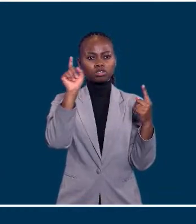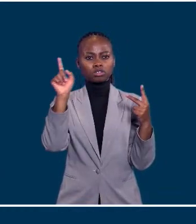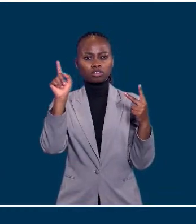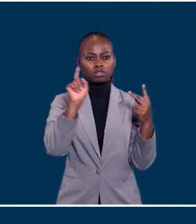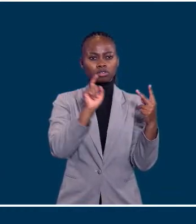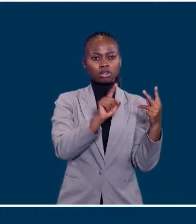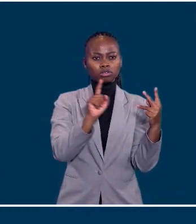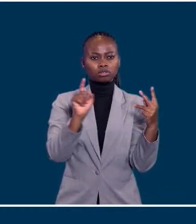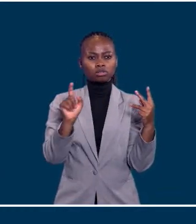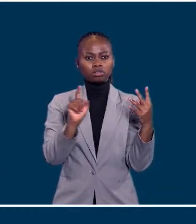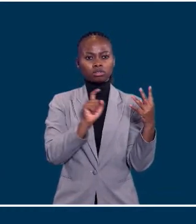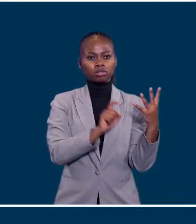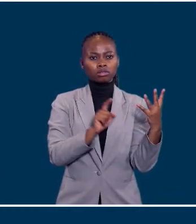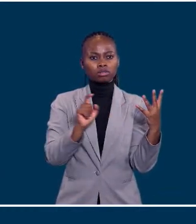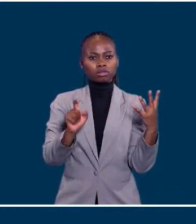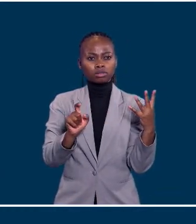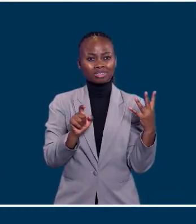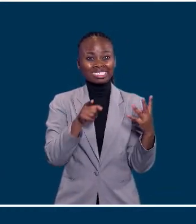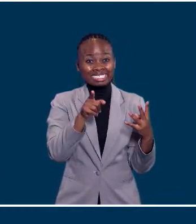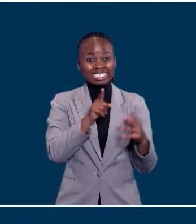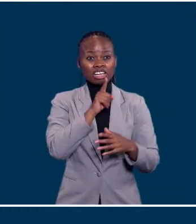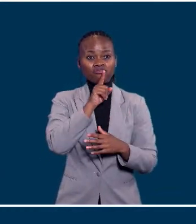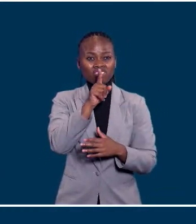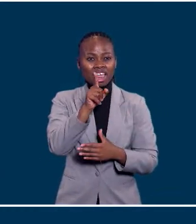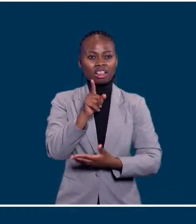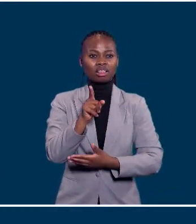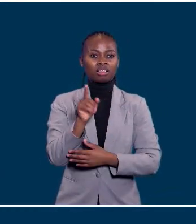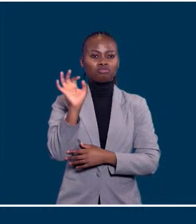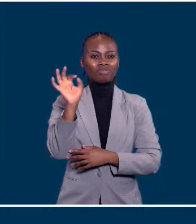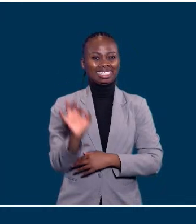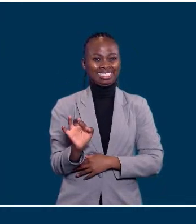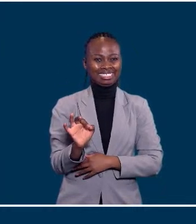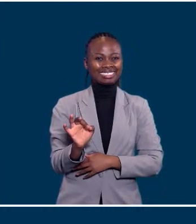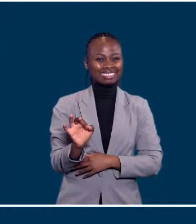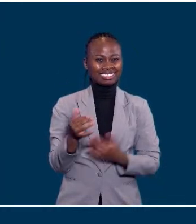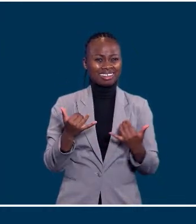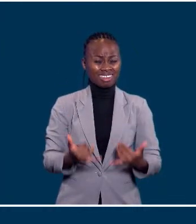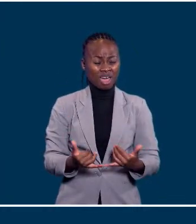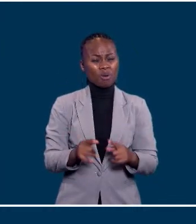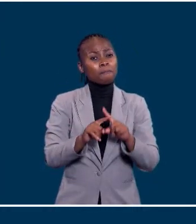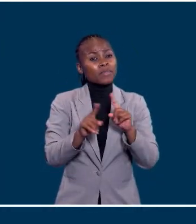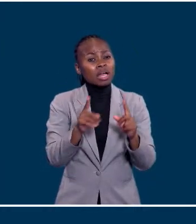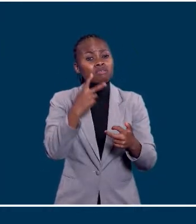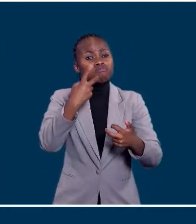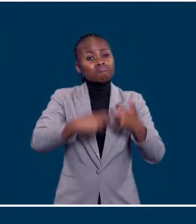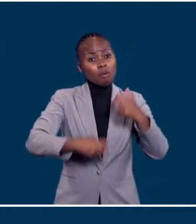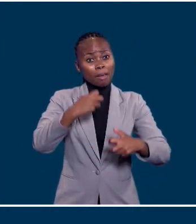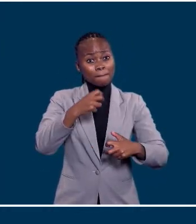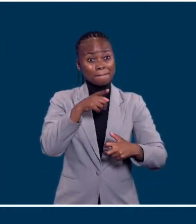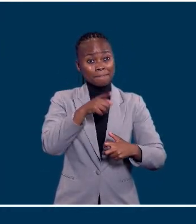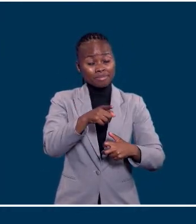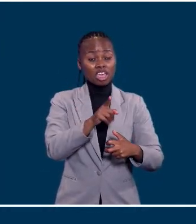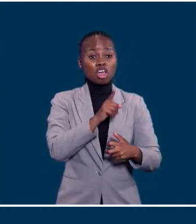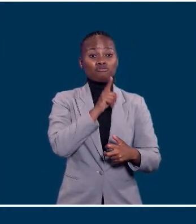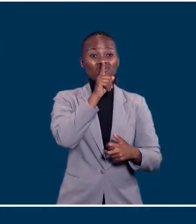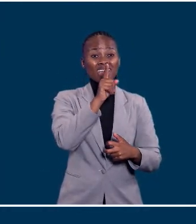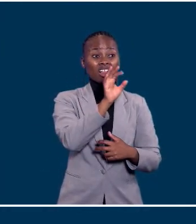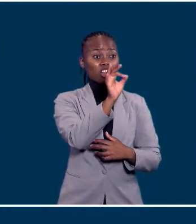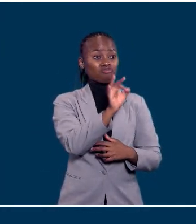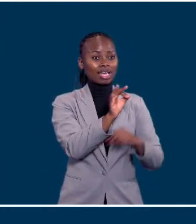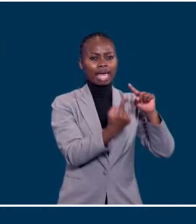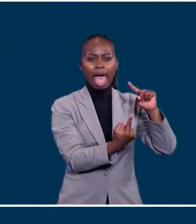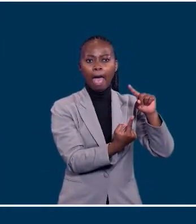the forward-looking real rate now sits. And they haven't come down to those neutral real rates, in